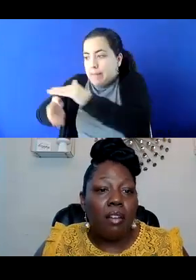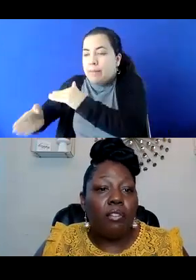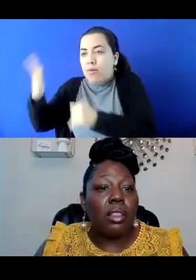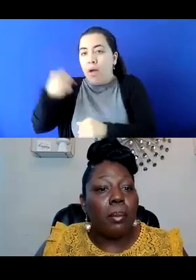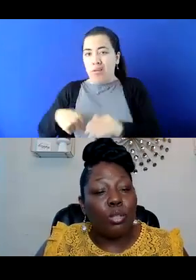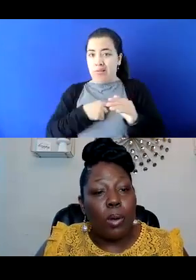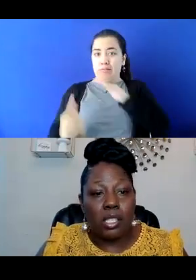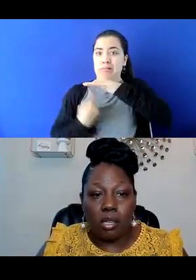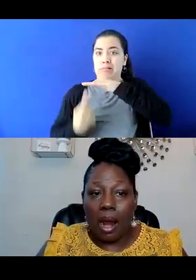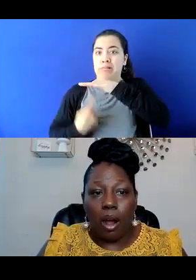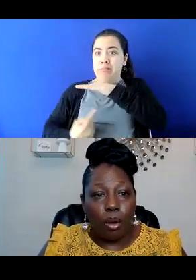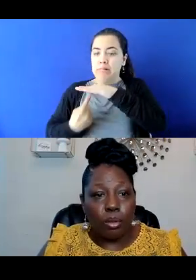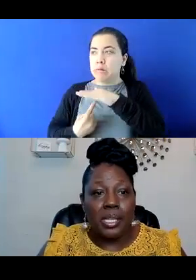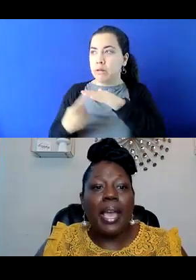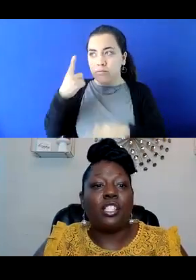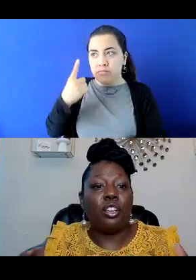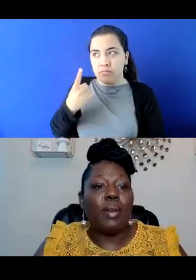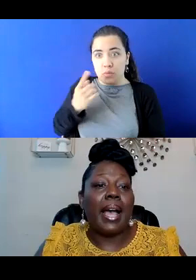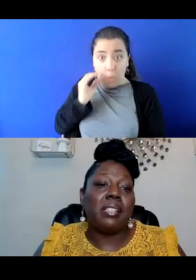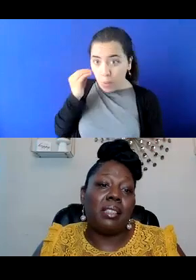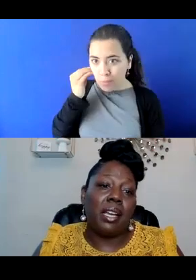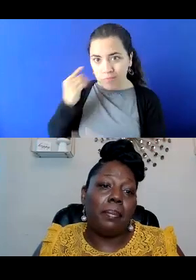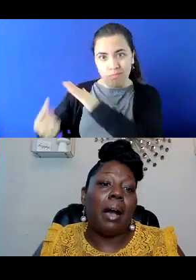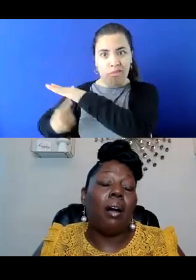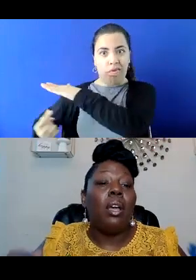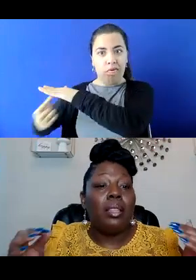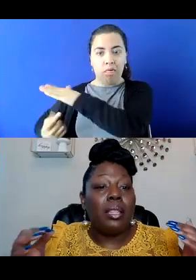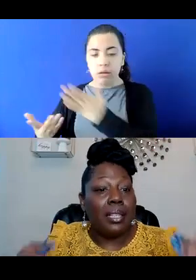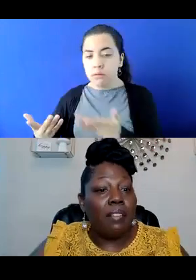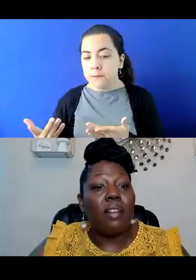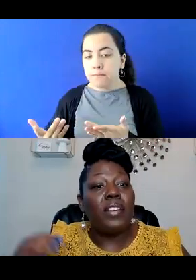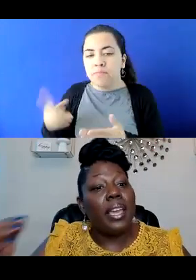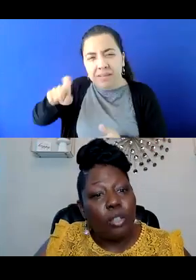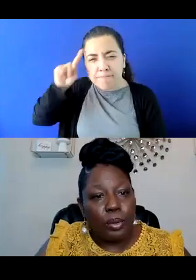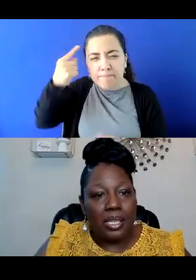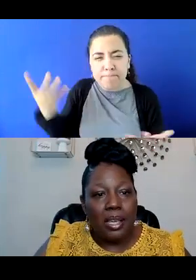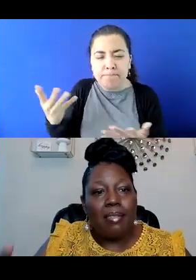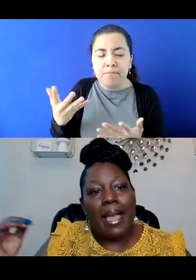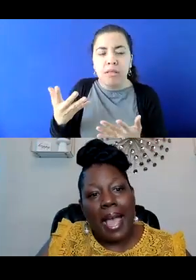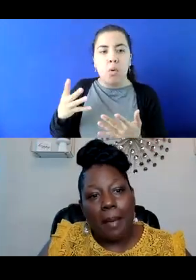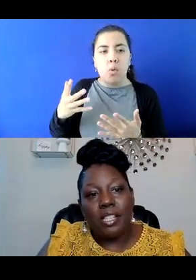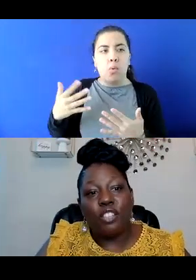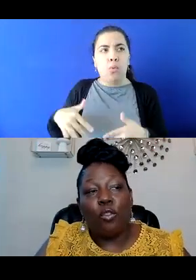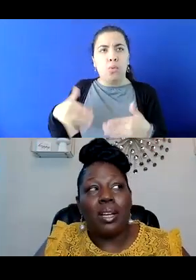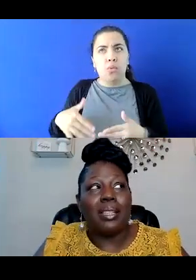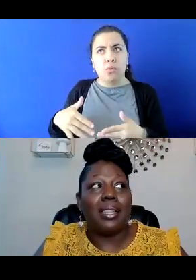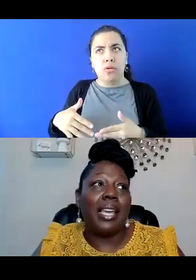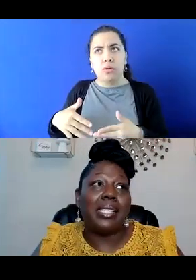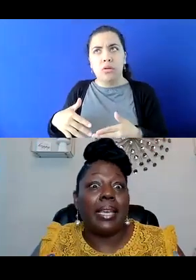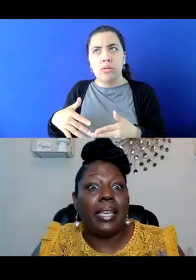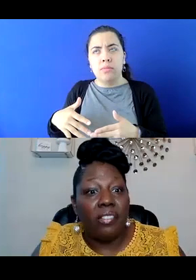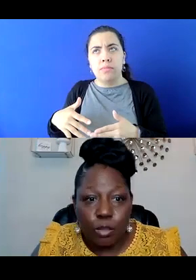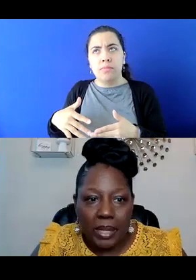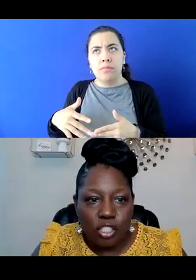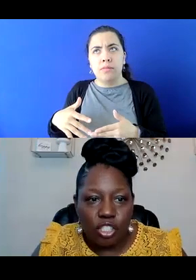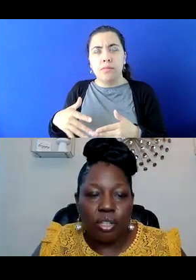confined for the most part to our homes. And so you have to think about the level of increase that happens for the things